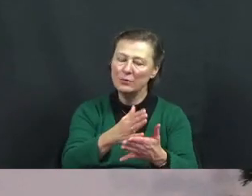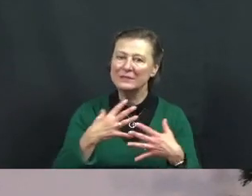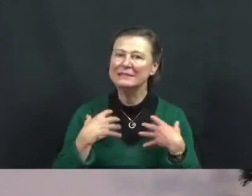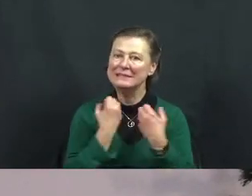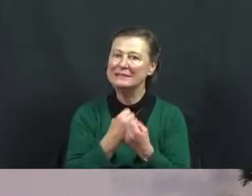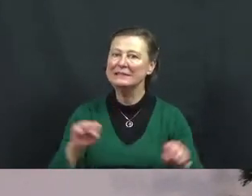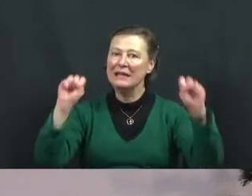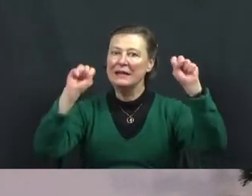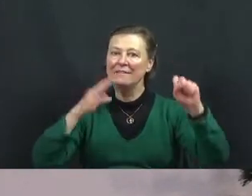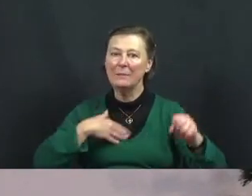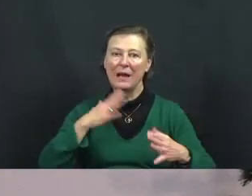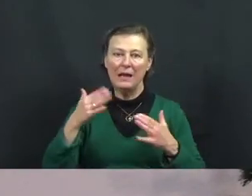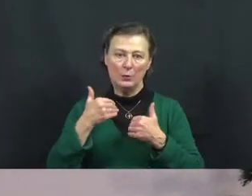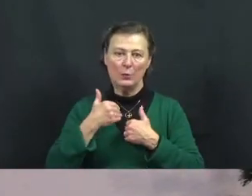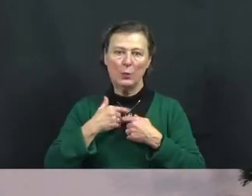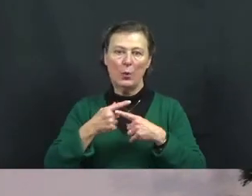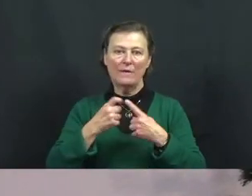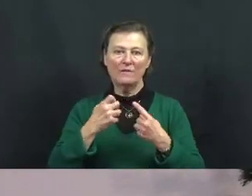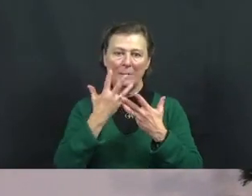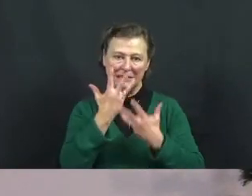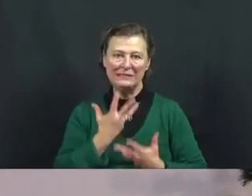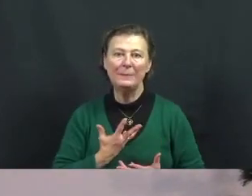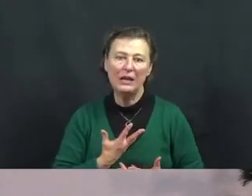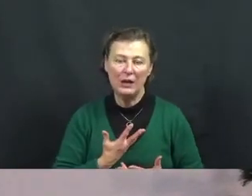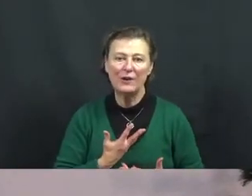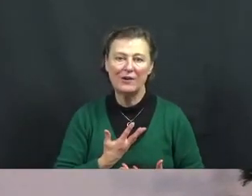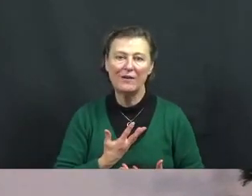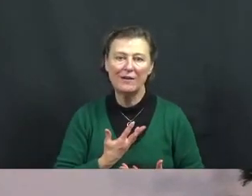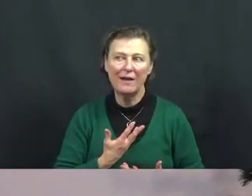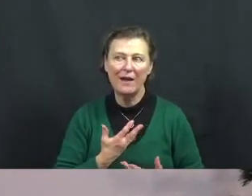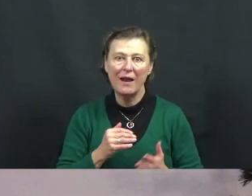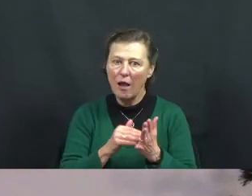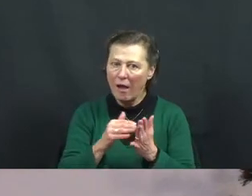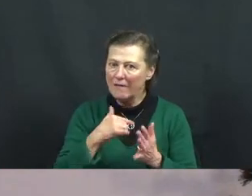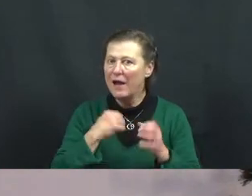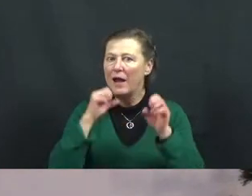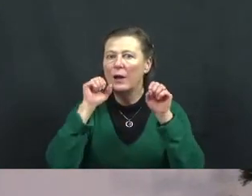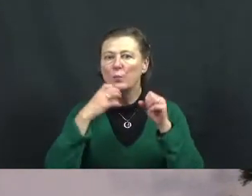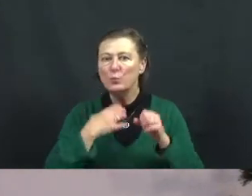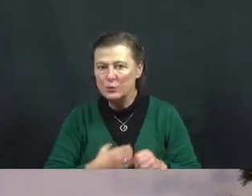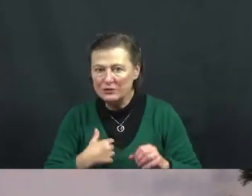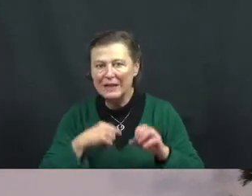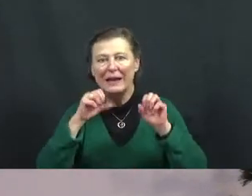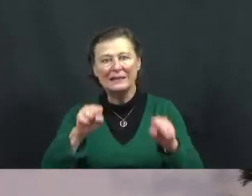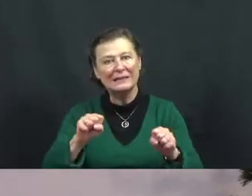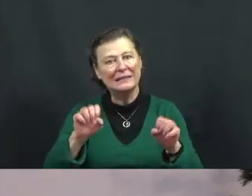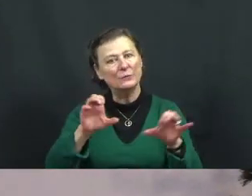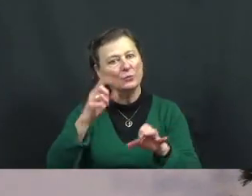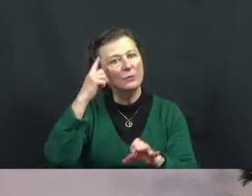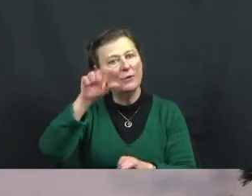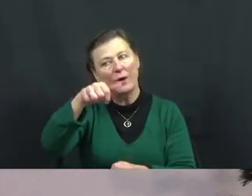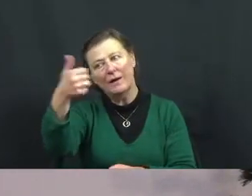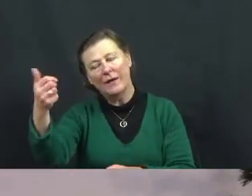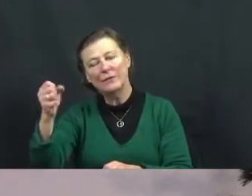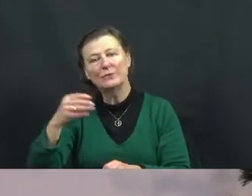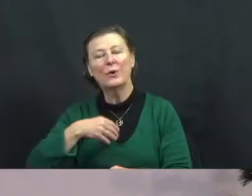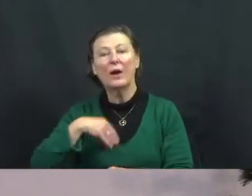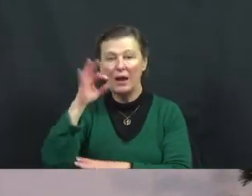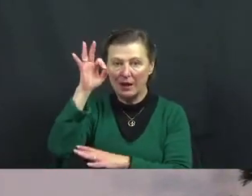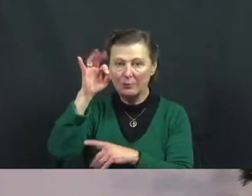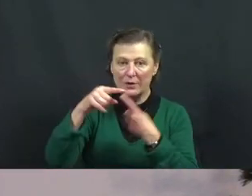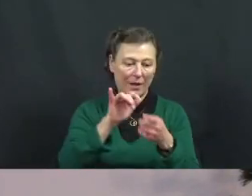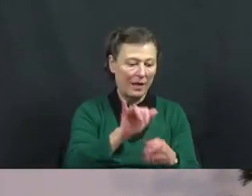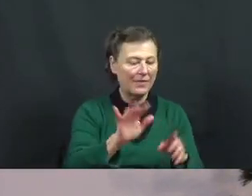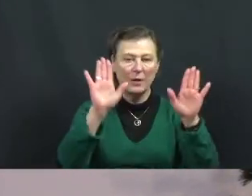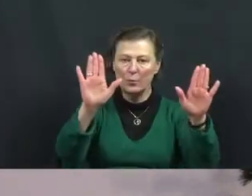from despair? And how often I wish I could do the same for others. And so I preach about this great soul, this